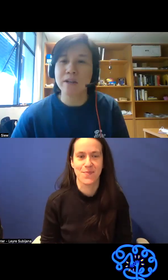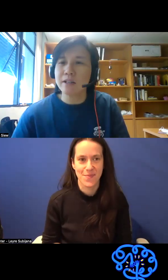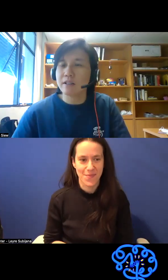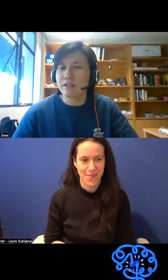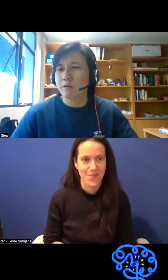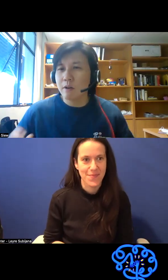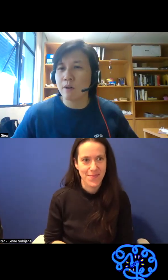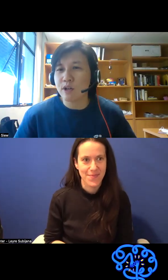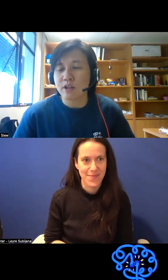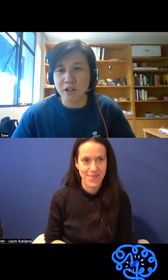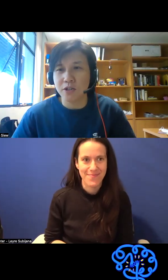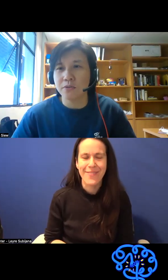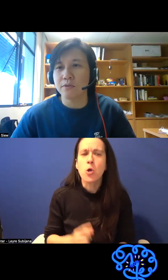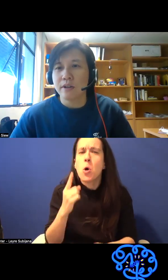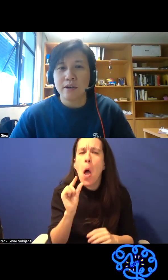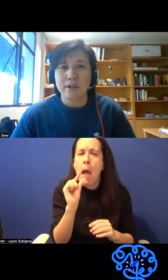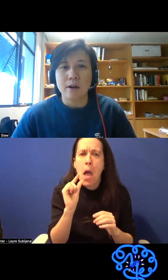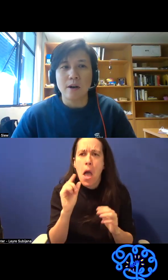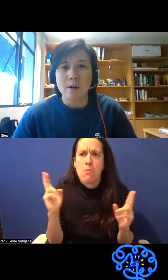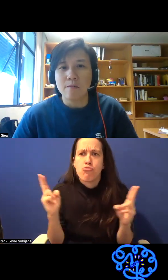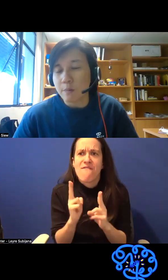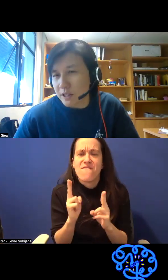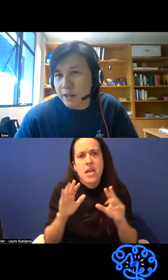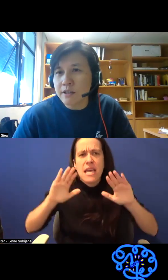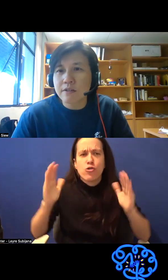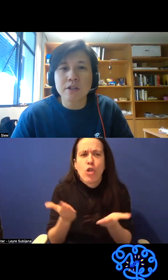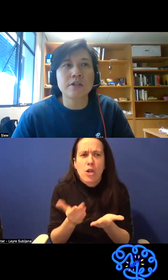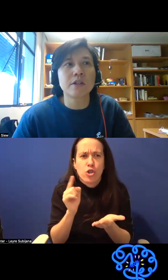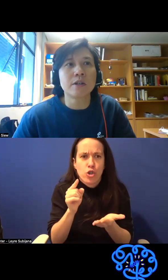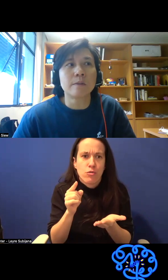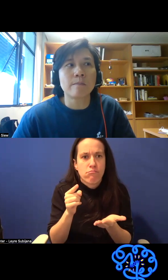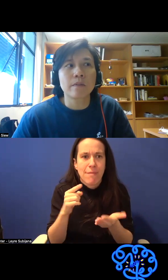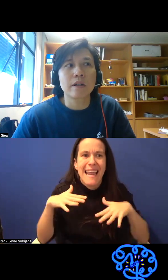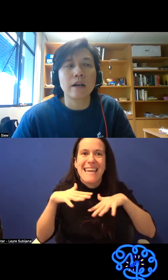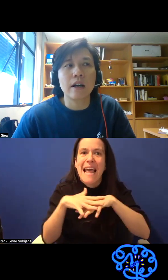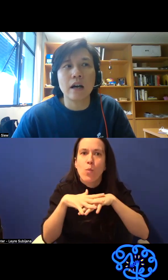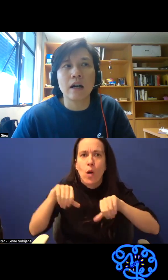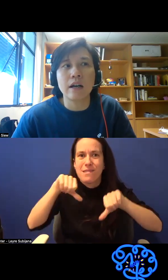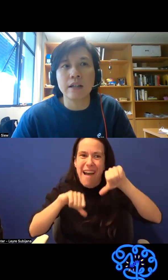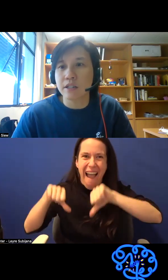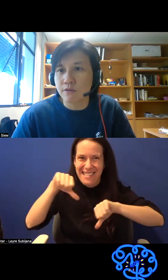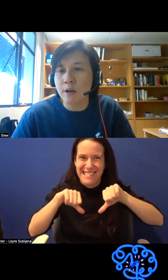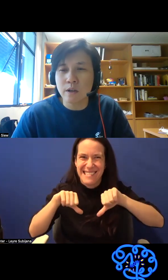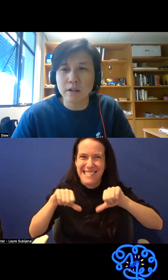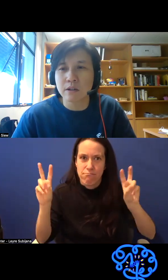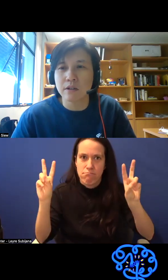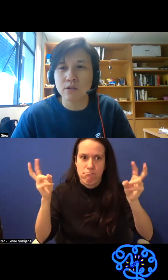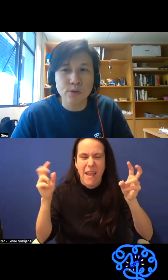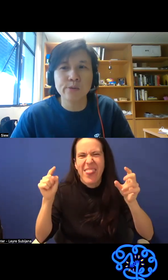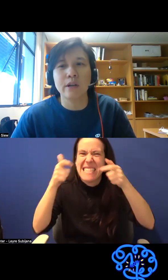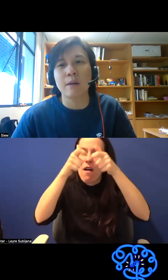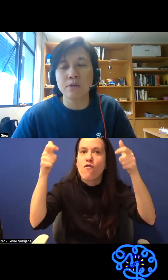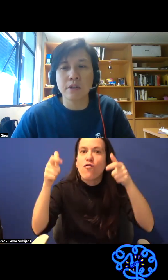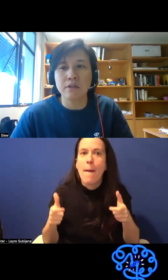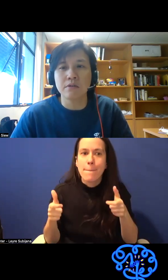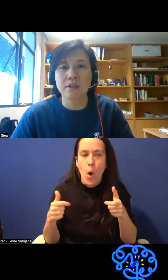So here, just a very brief introduction to network science, which is I guess the framework, the tool